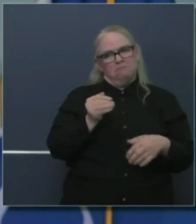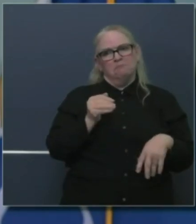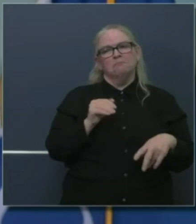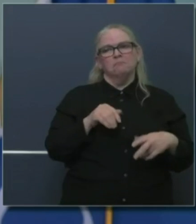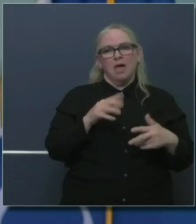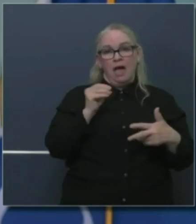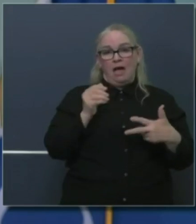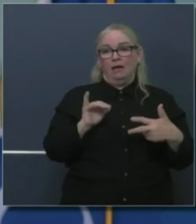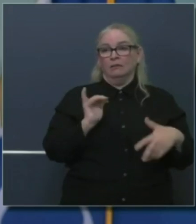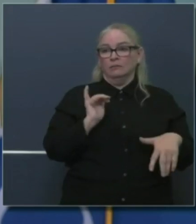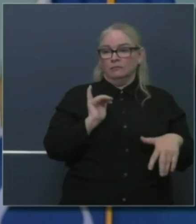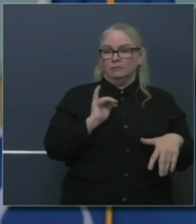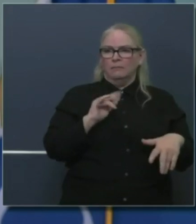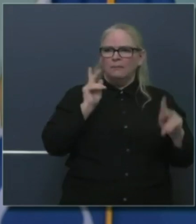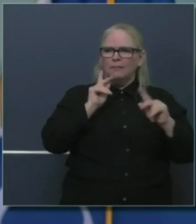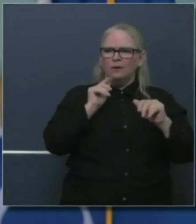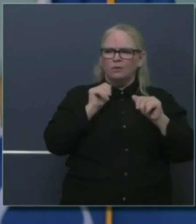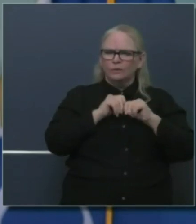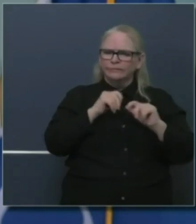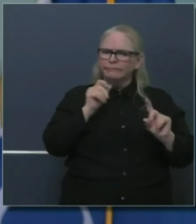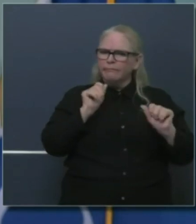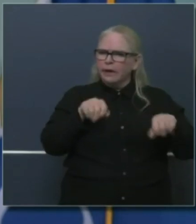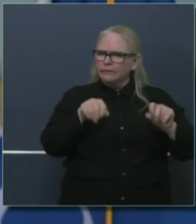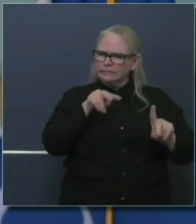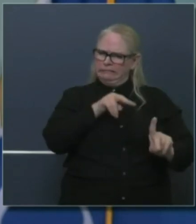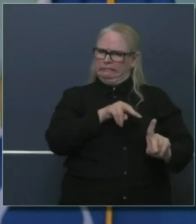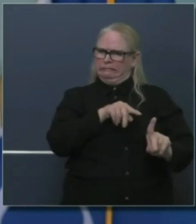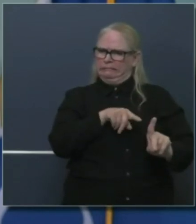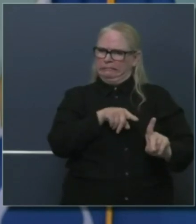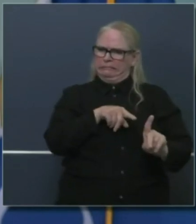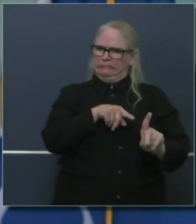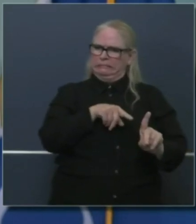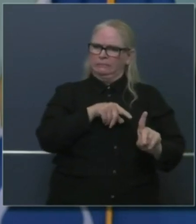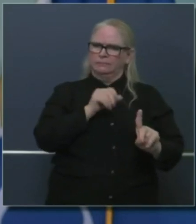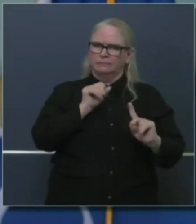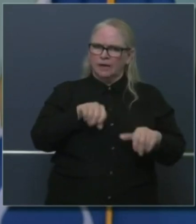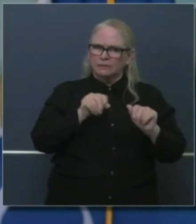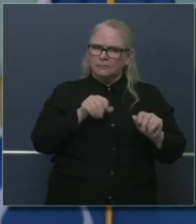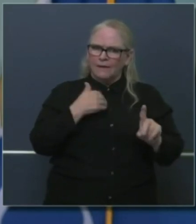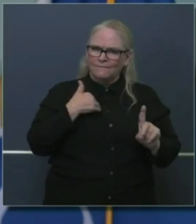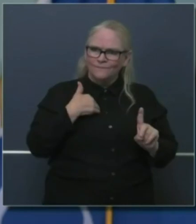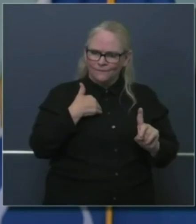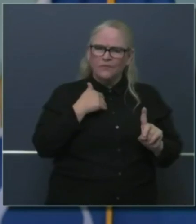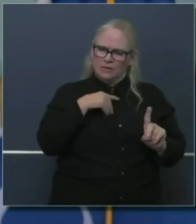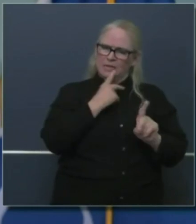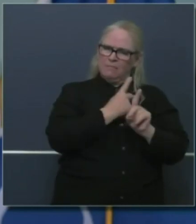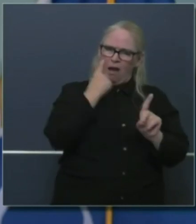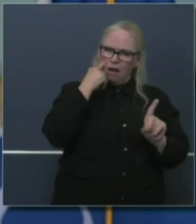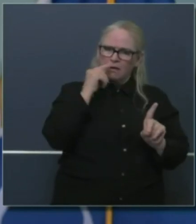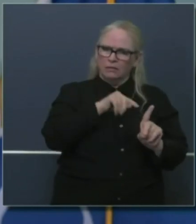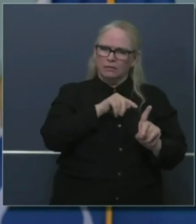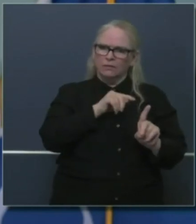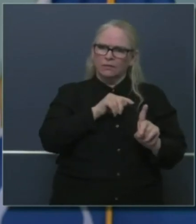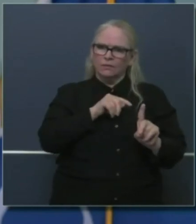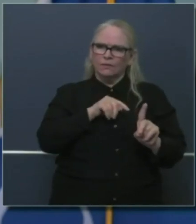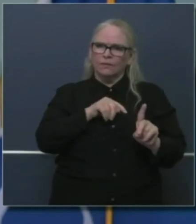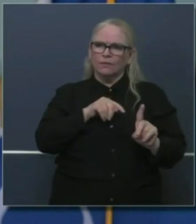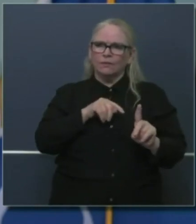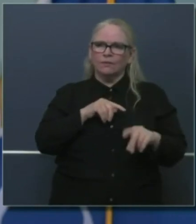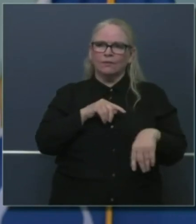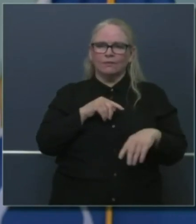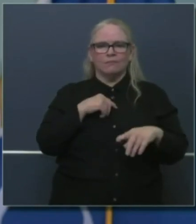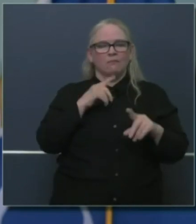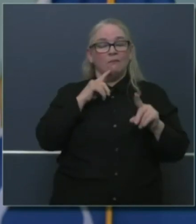under investigation in those two categories as well. That's always a wonderful day when we see all